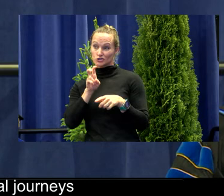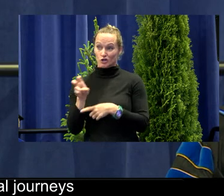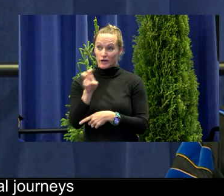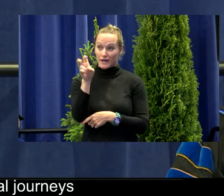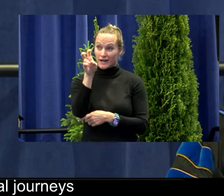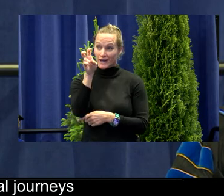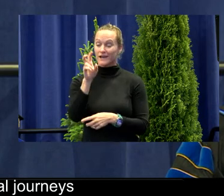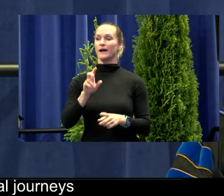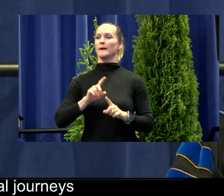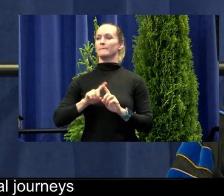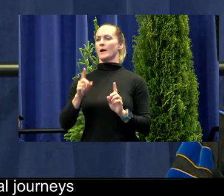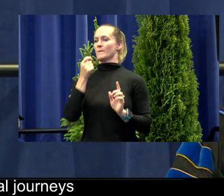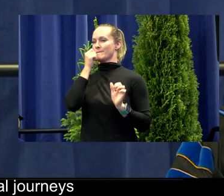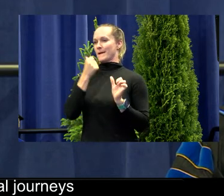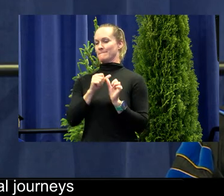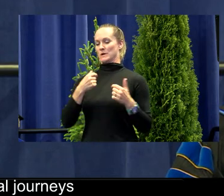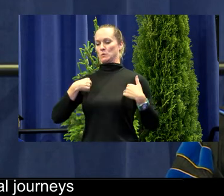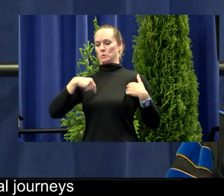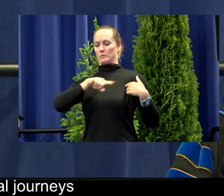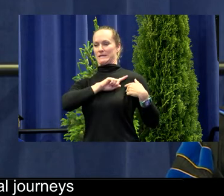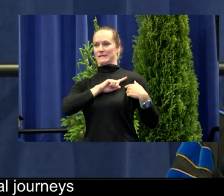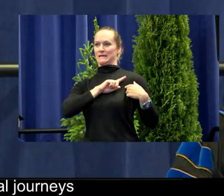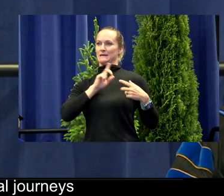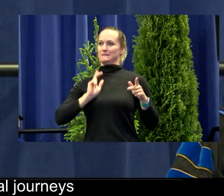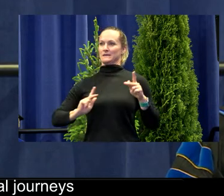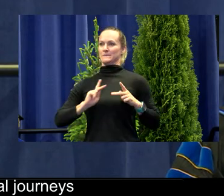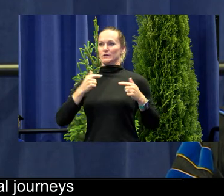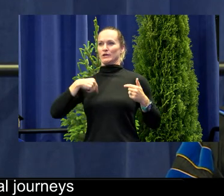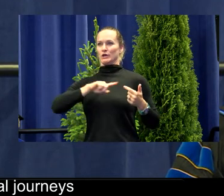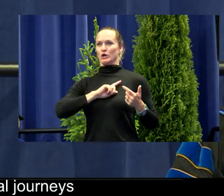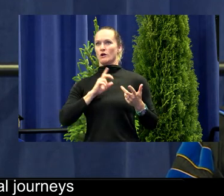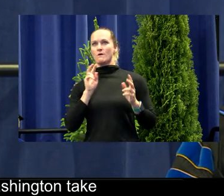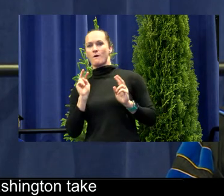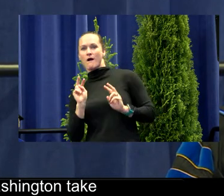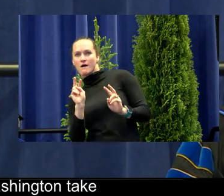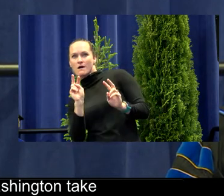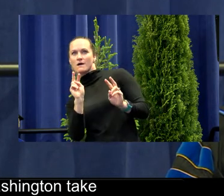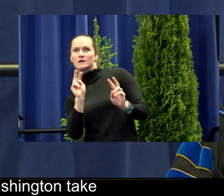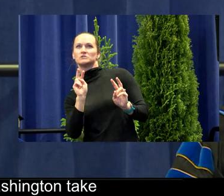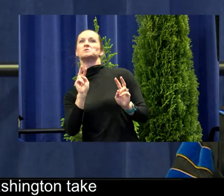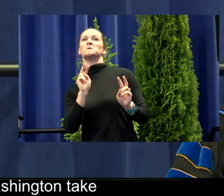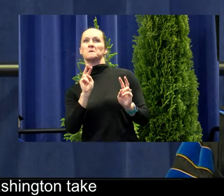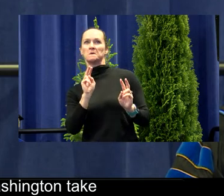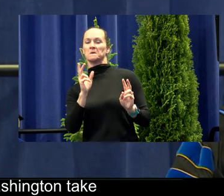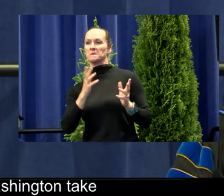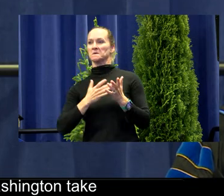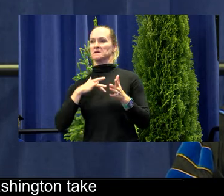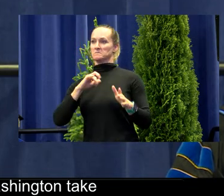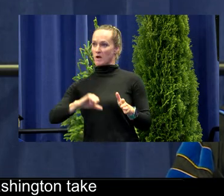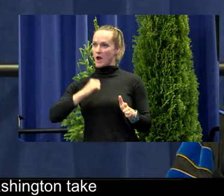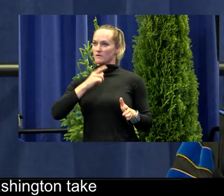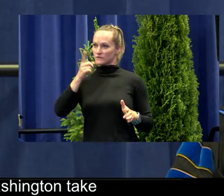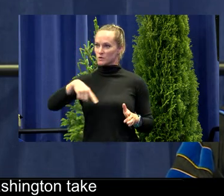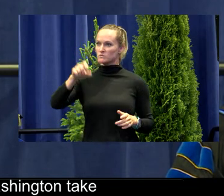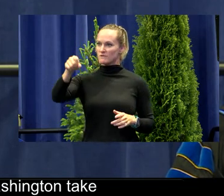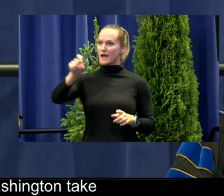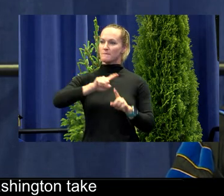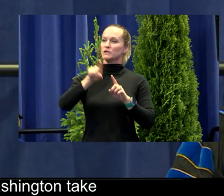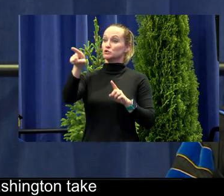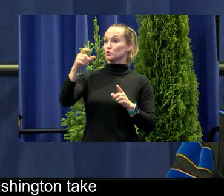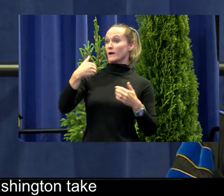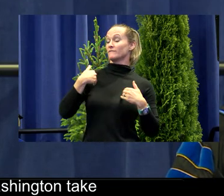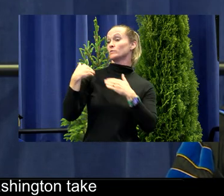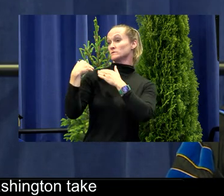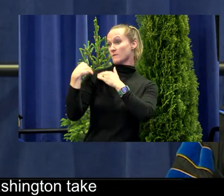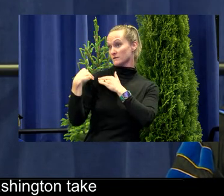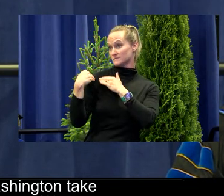the pride that the people of Washington take in your success, but the responsibility you have to think beyond yourself in using the gifts